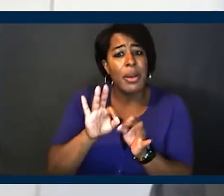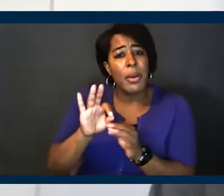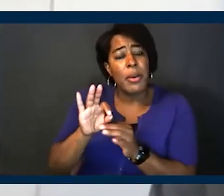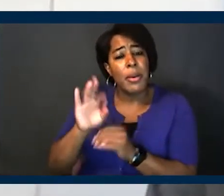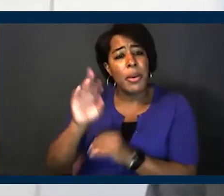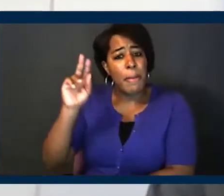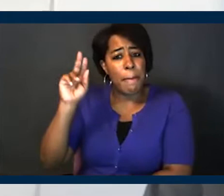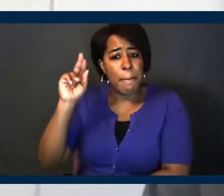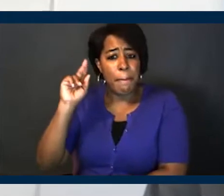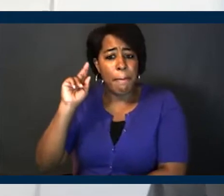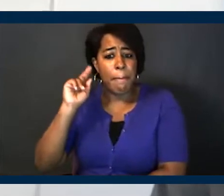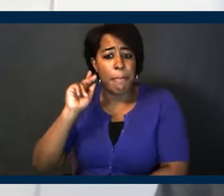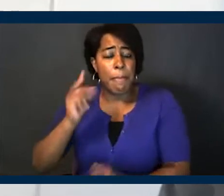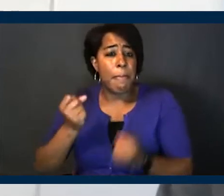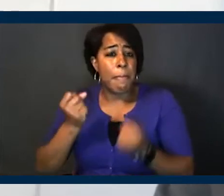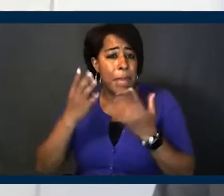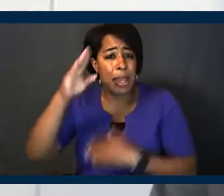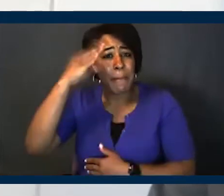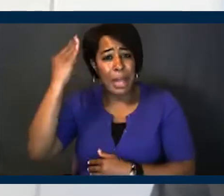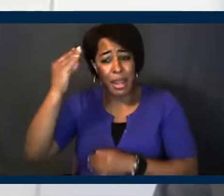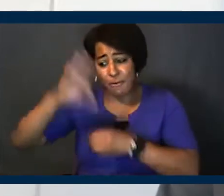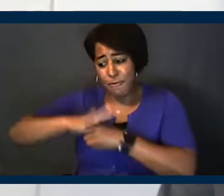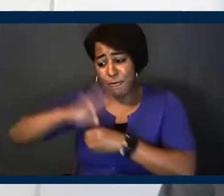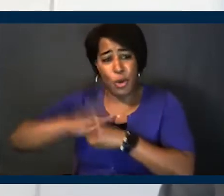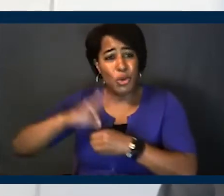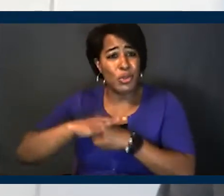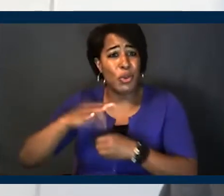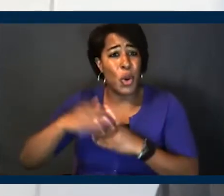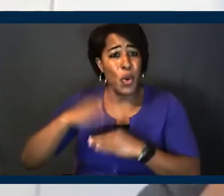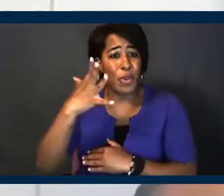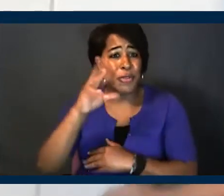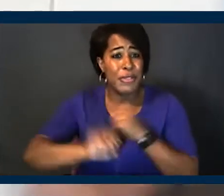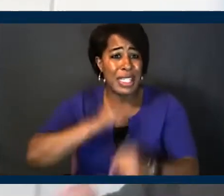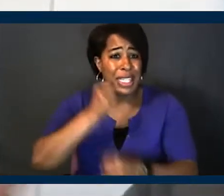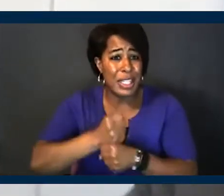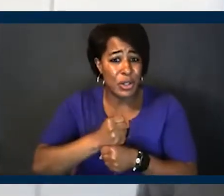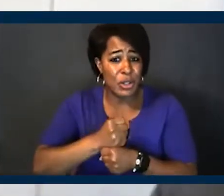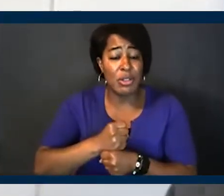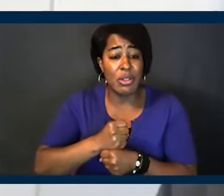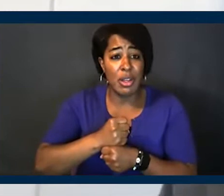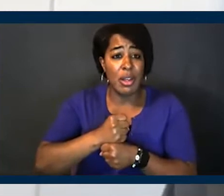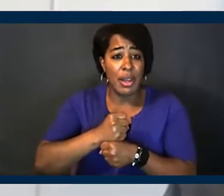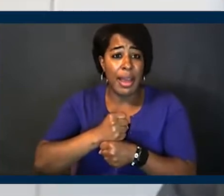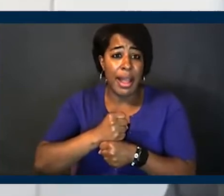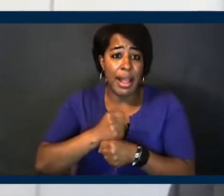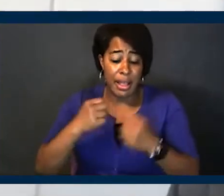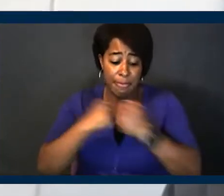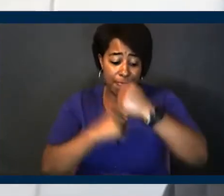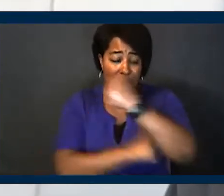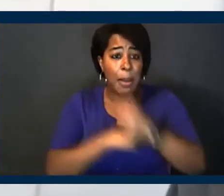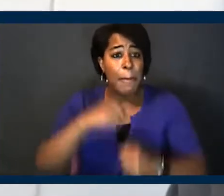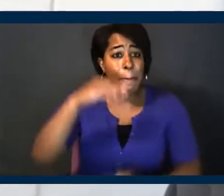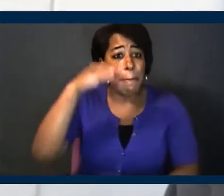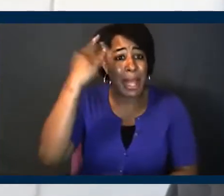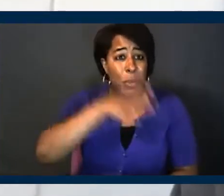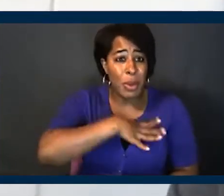and resounding Black vote for 50 plus years. With a bedrock of Black women in particular, who have flipped seats,